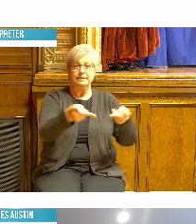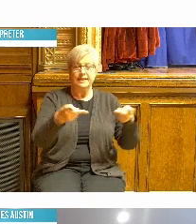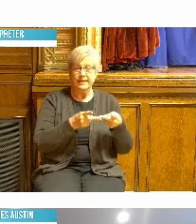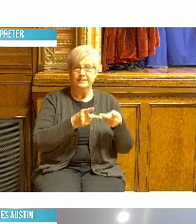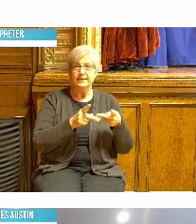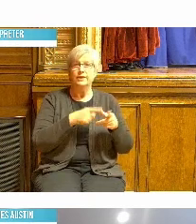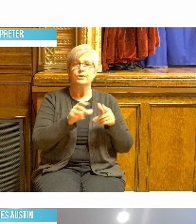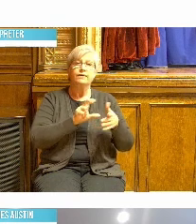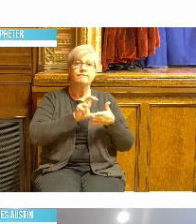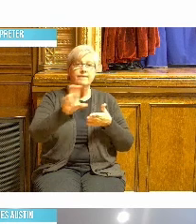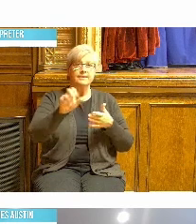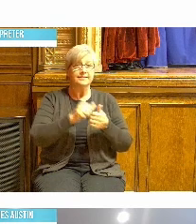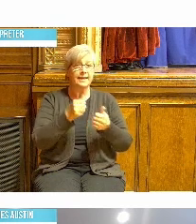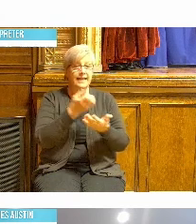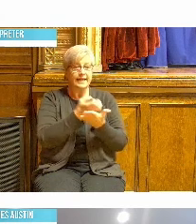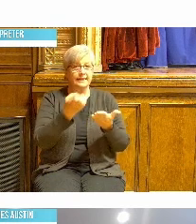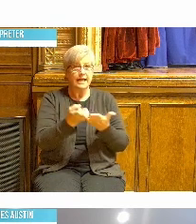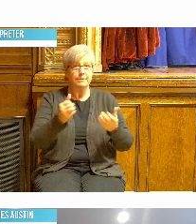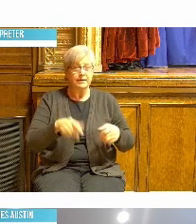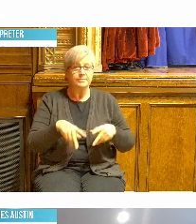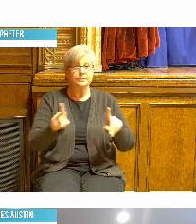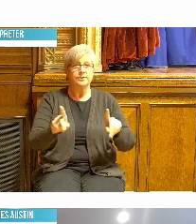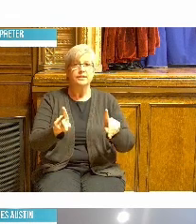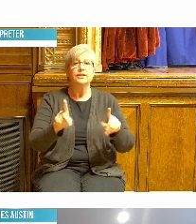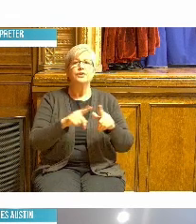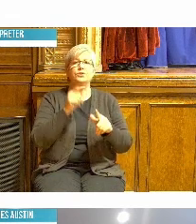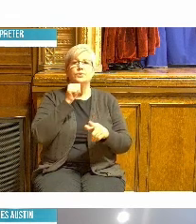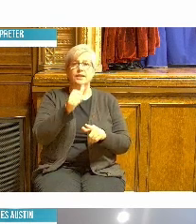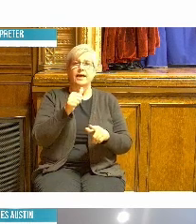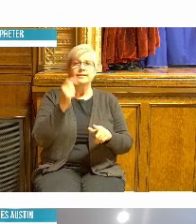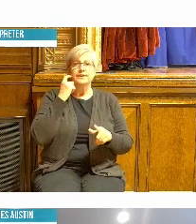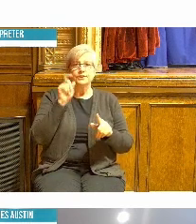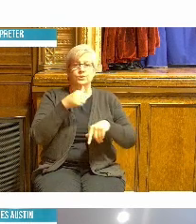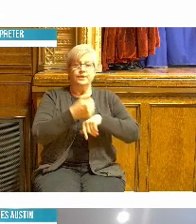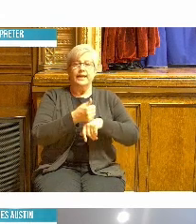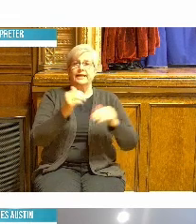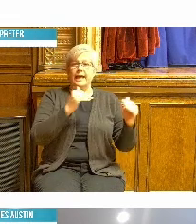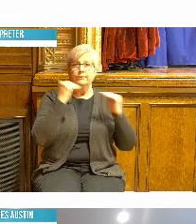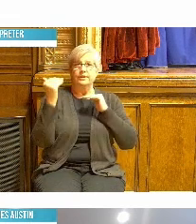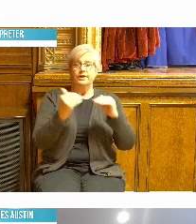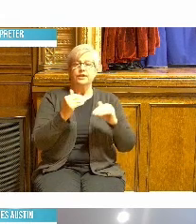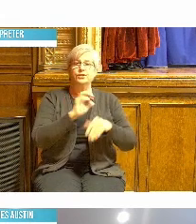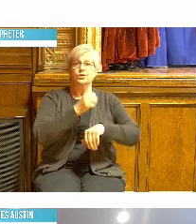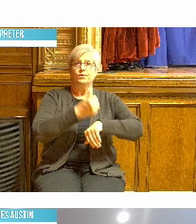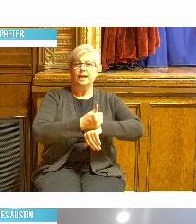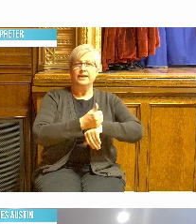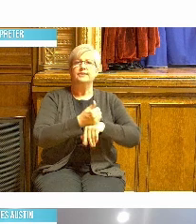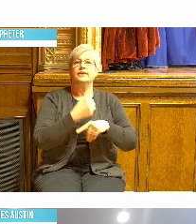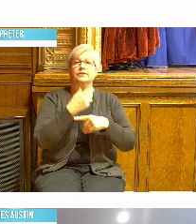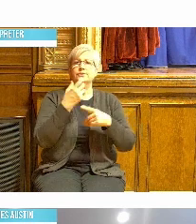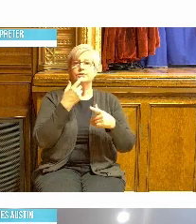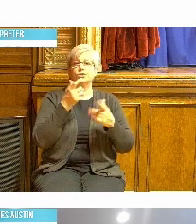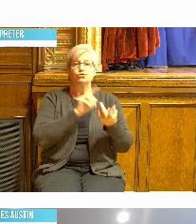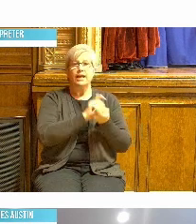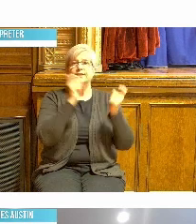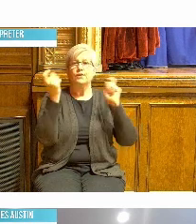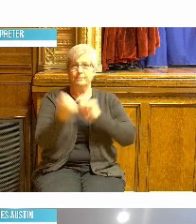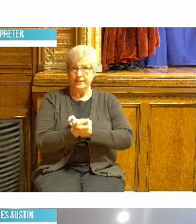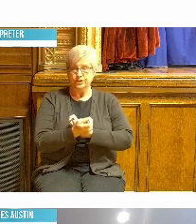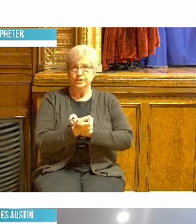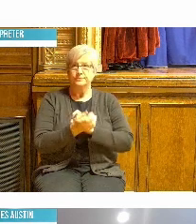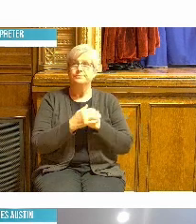place, and you invest in economic opportunity, you do not just create equity, you create transformation.